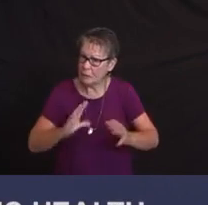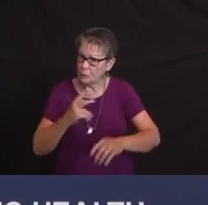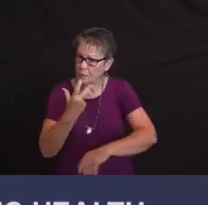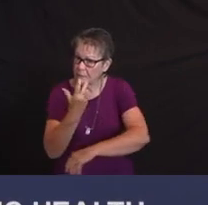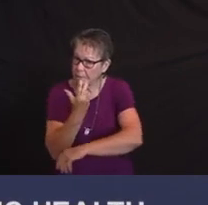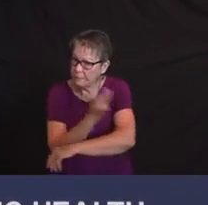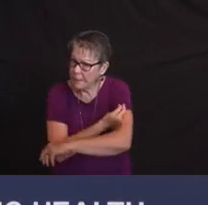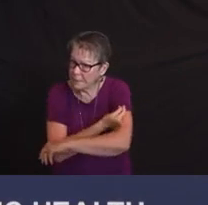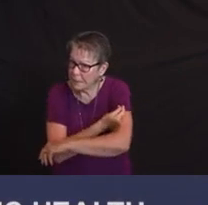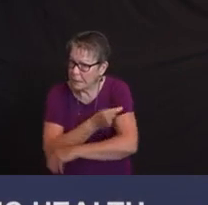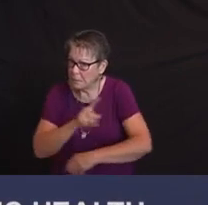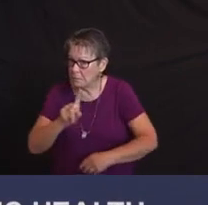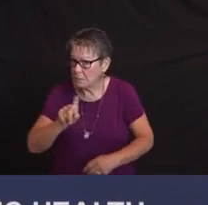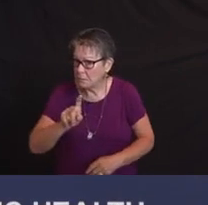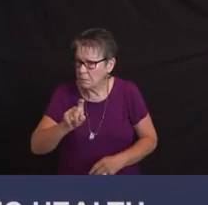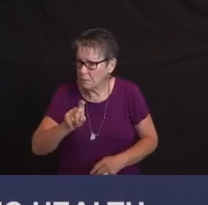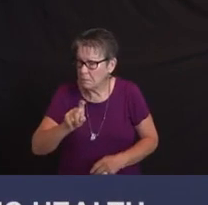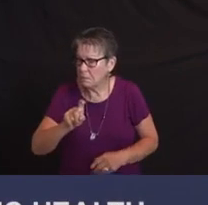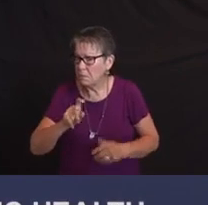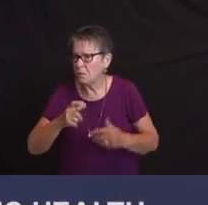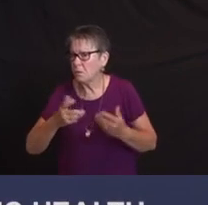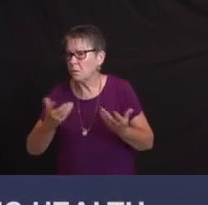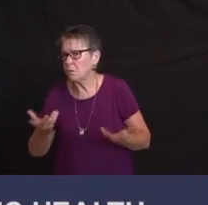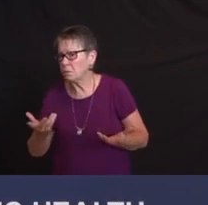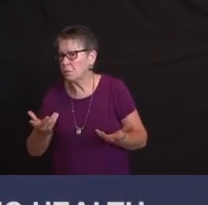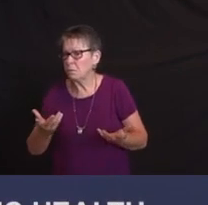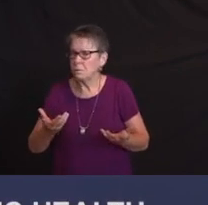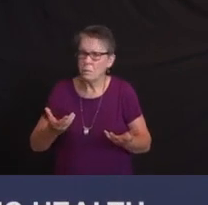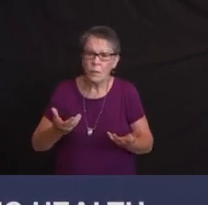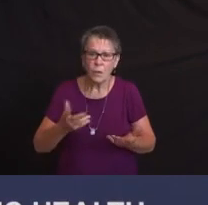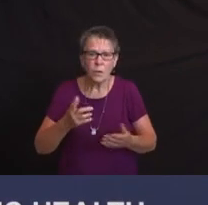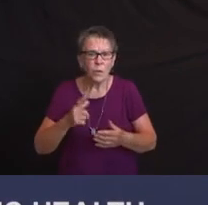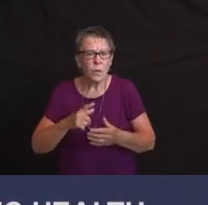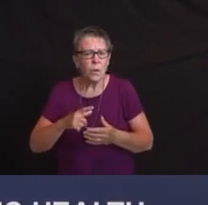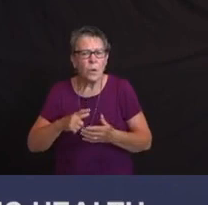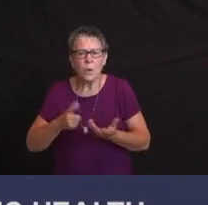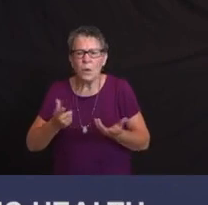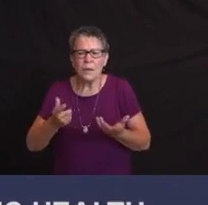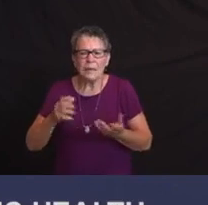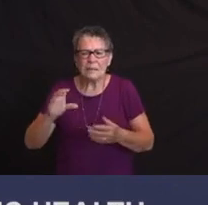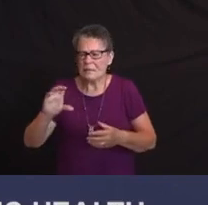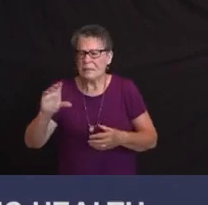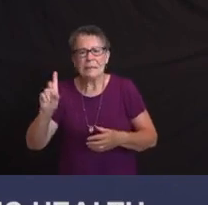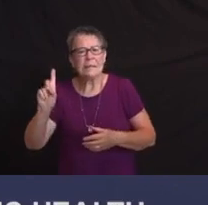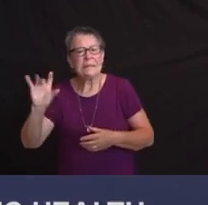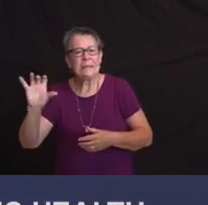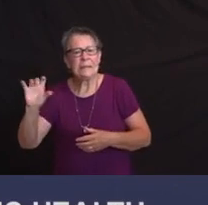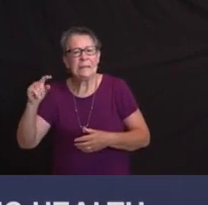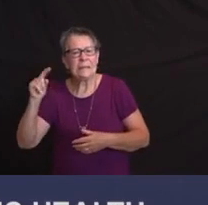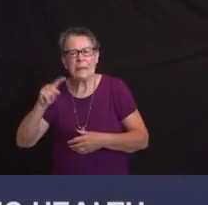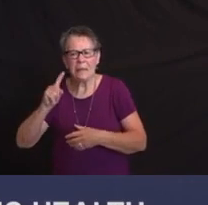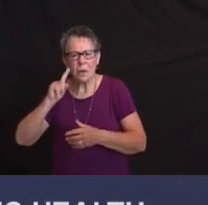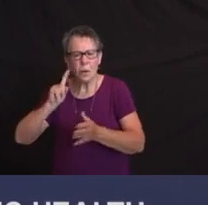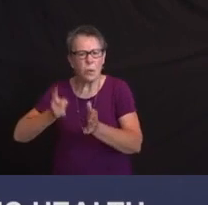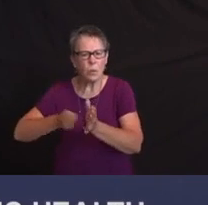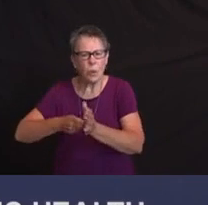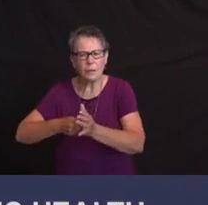100,000 residents. It's the first state to reach that mark. What is your reaction to that? Is that cumulative?